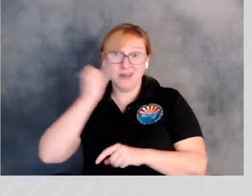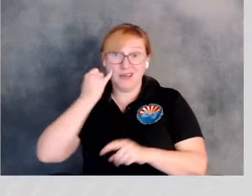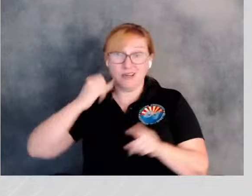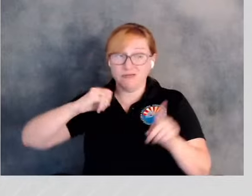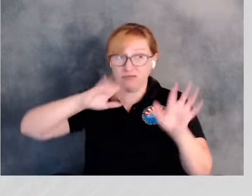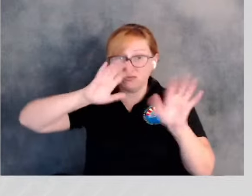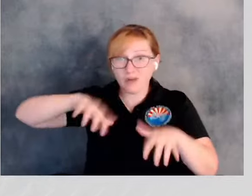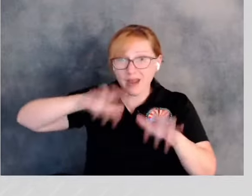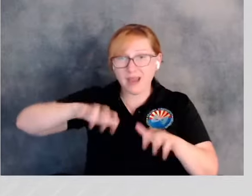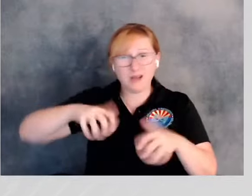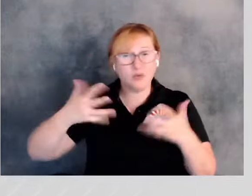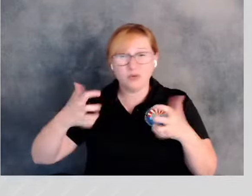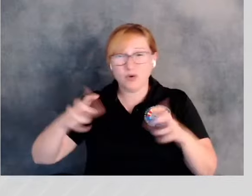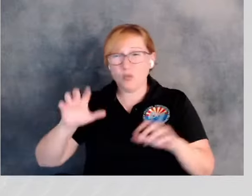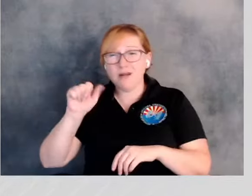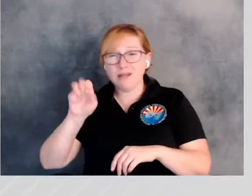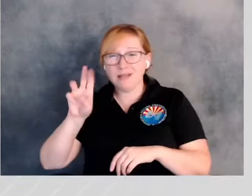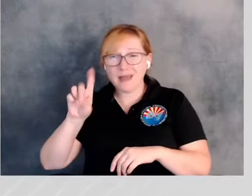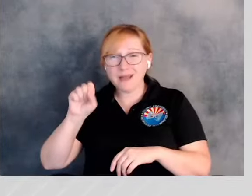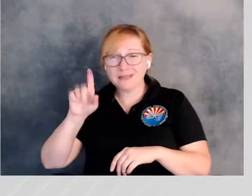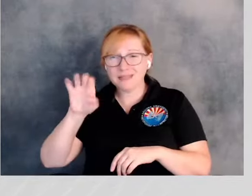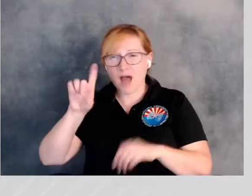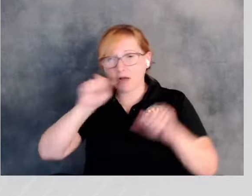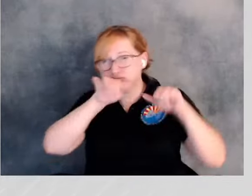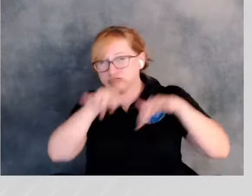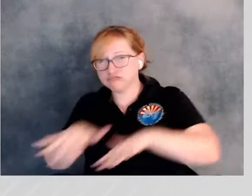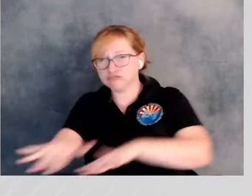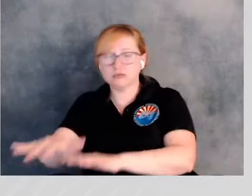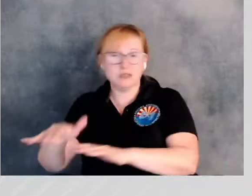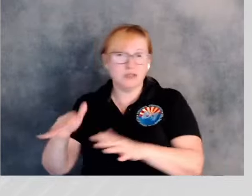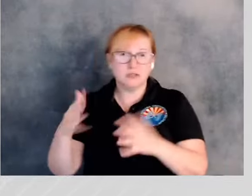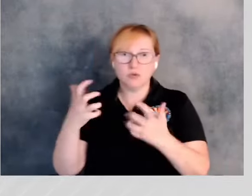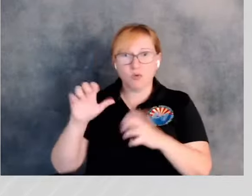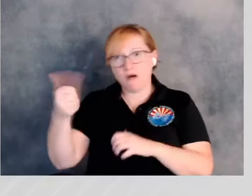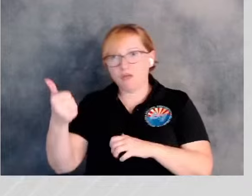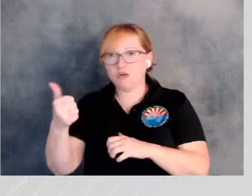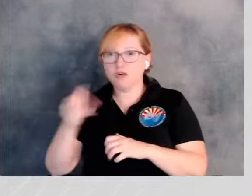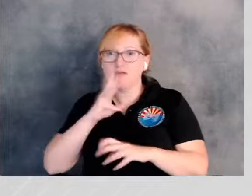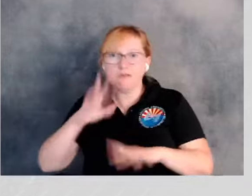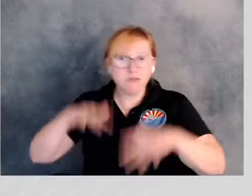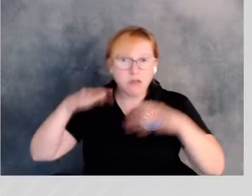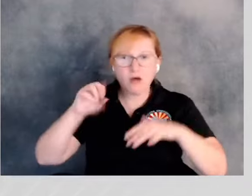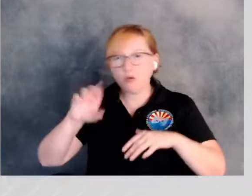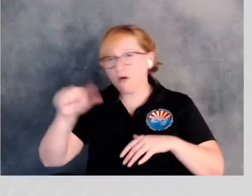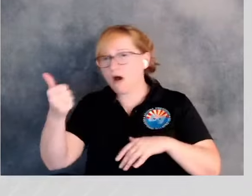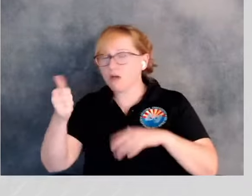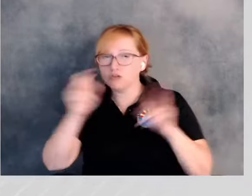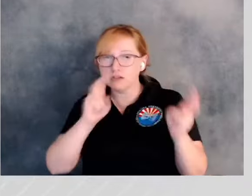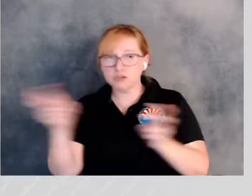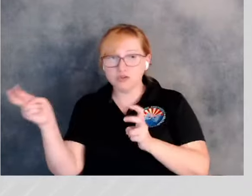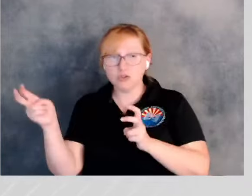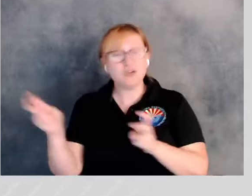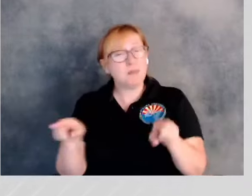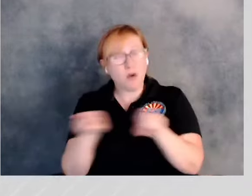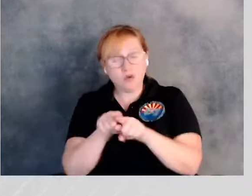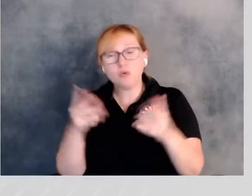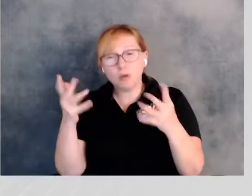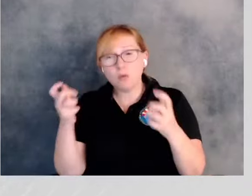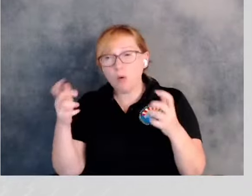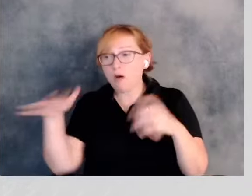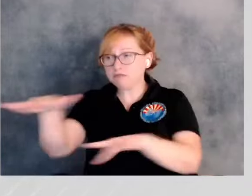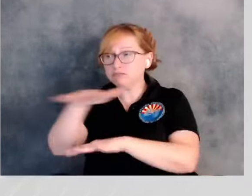or those kinds of issues, but also for the characteristics of the land, as it were, the wilderness areas that are involved